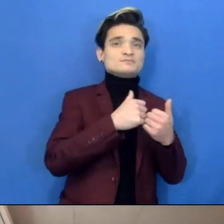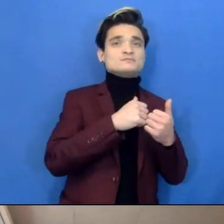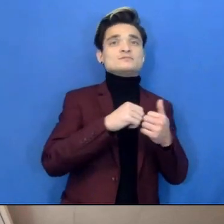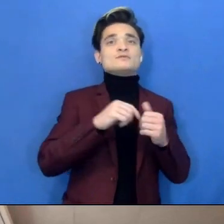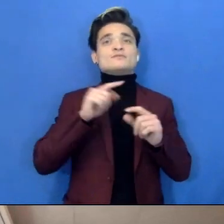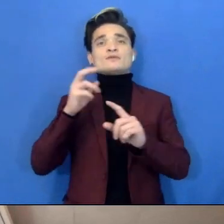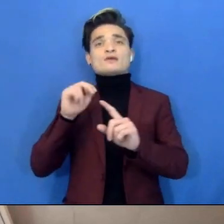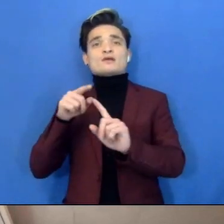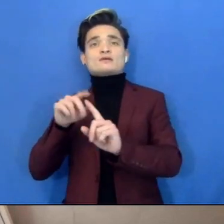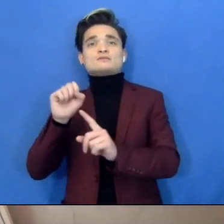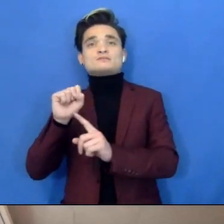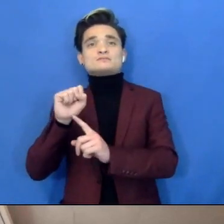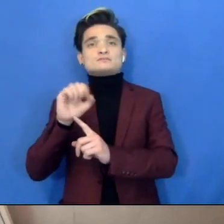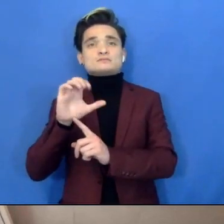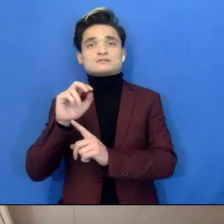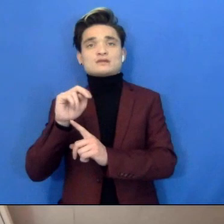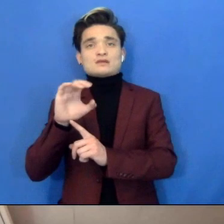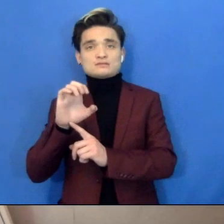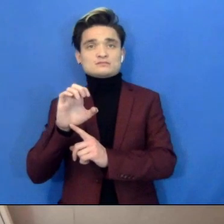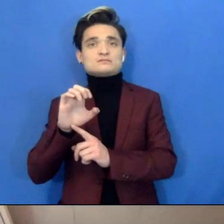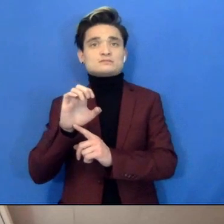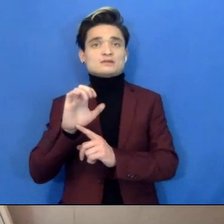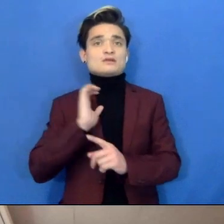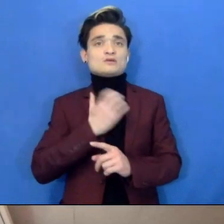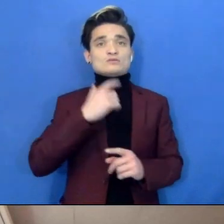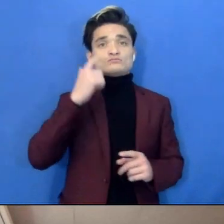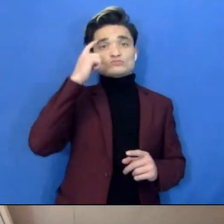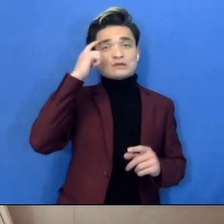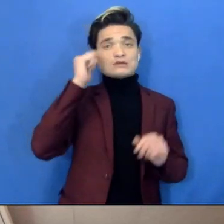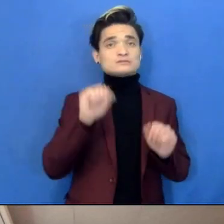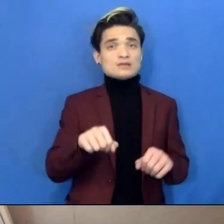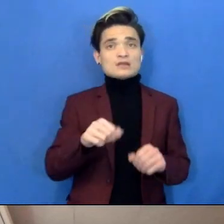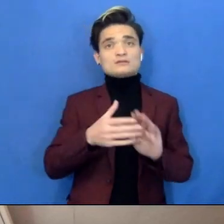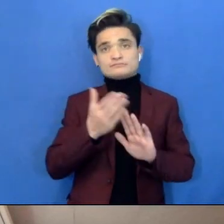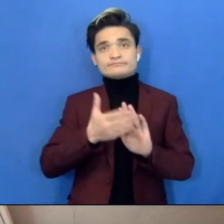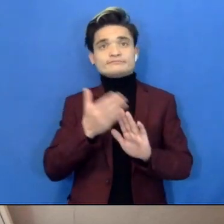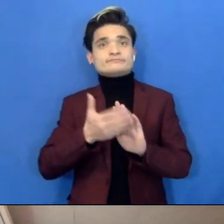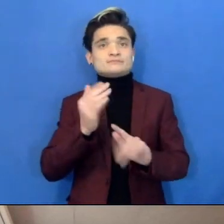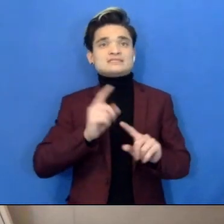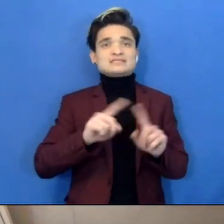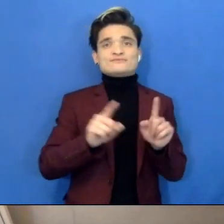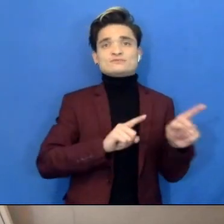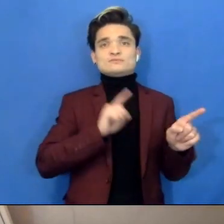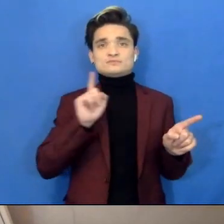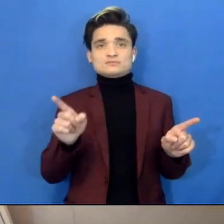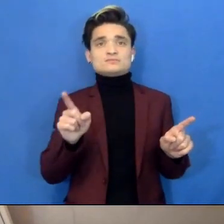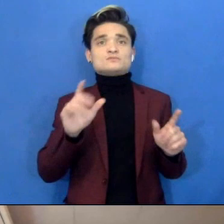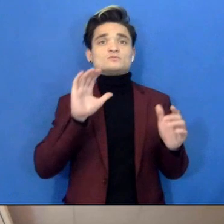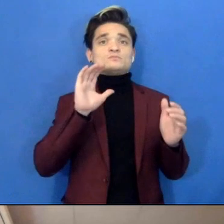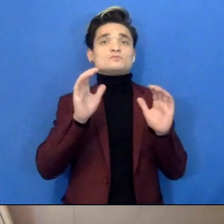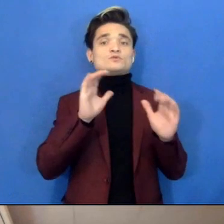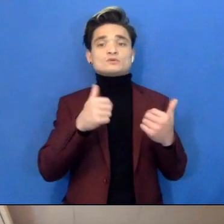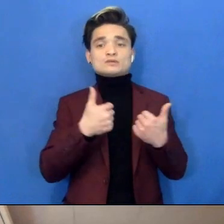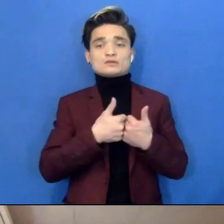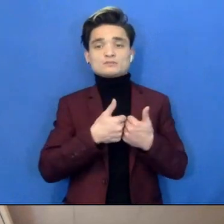opportunity to work differently. They don't always. When we're playing a game versus when we're doing a scene where we're following